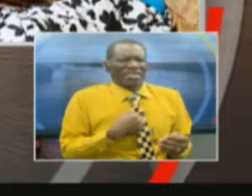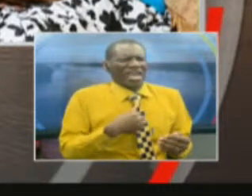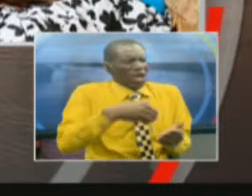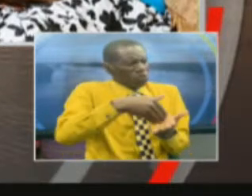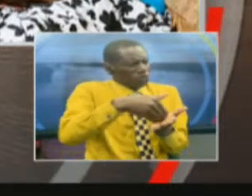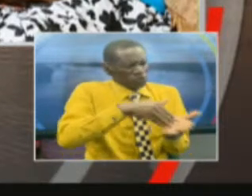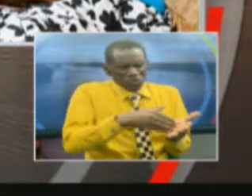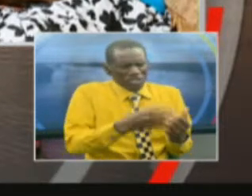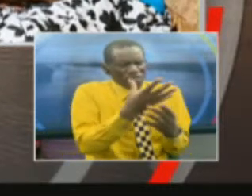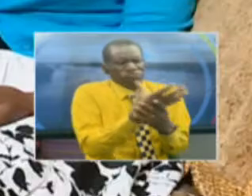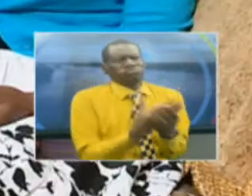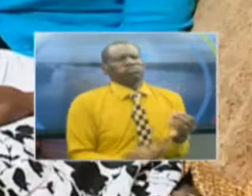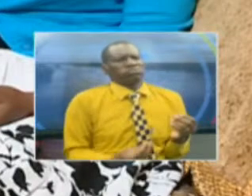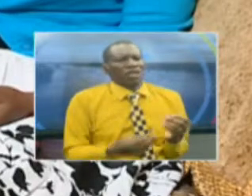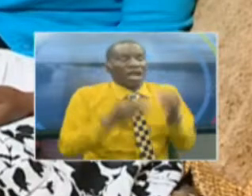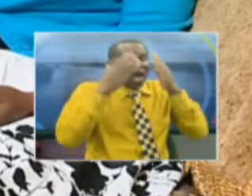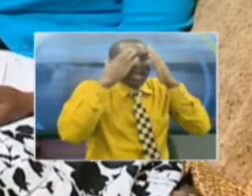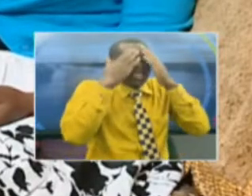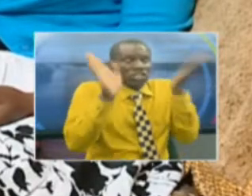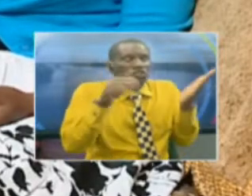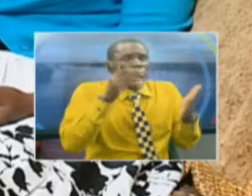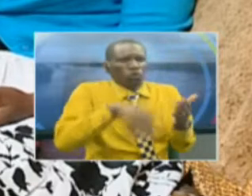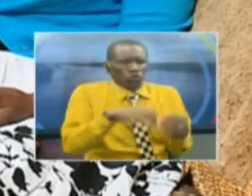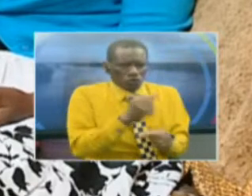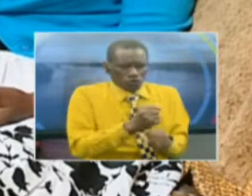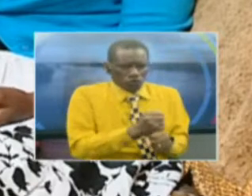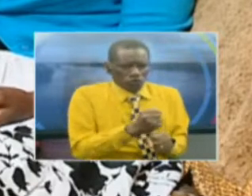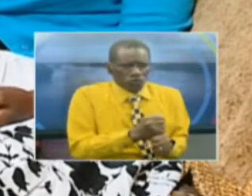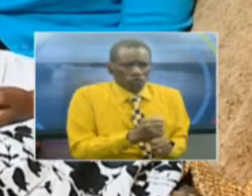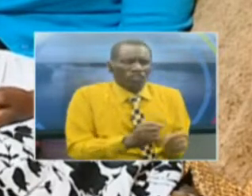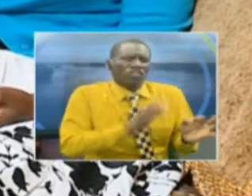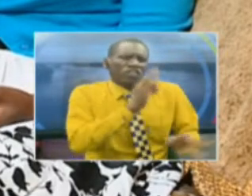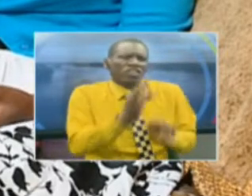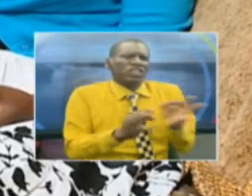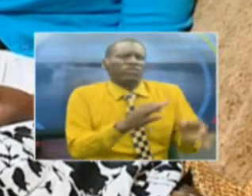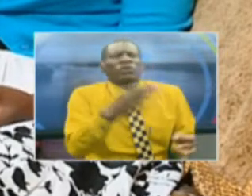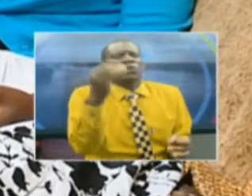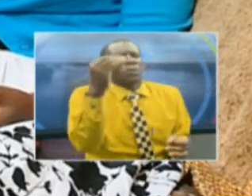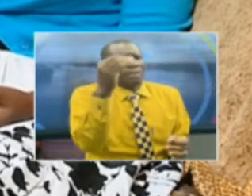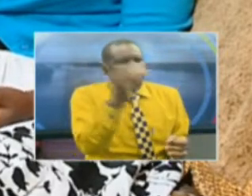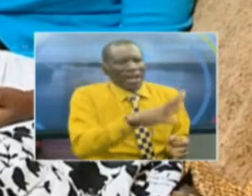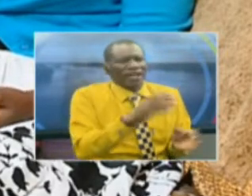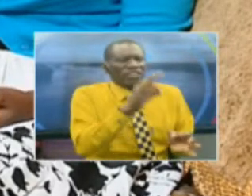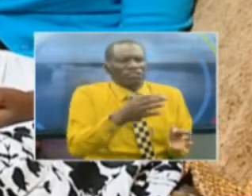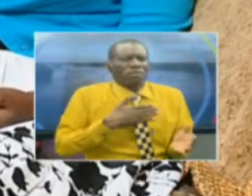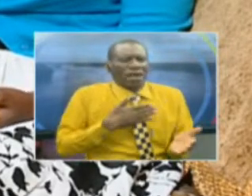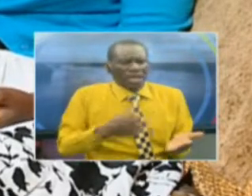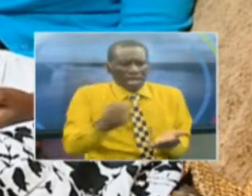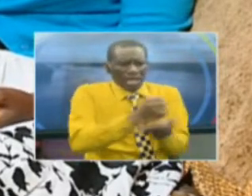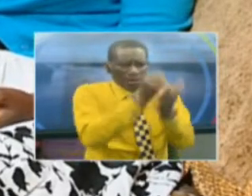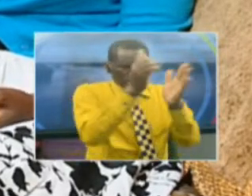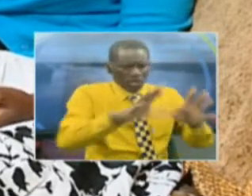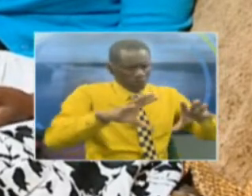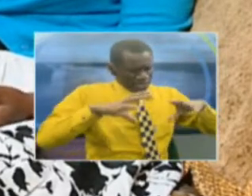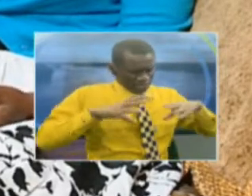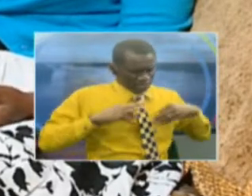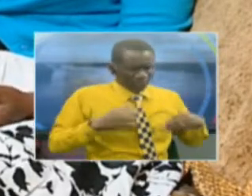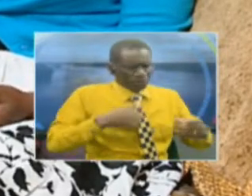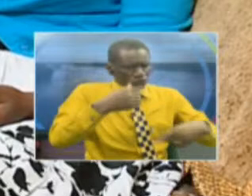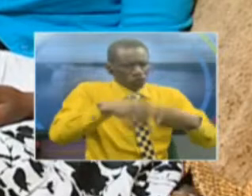point because I didn't know what I'll do, whether I'll go back, whether my employer will take me